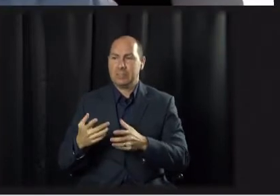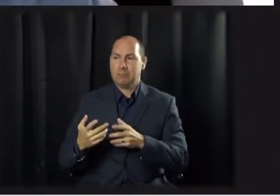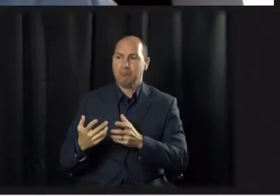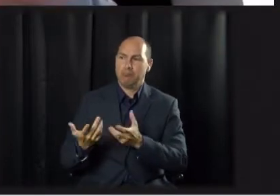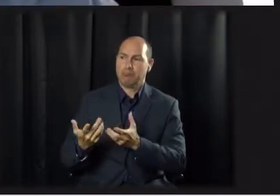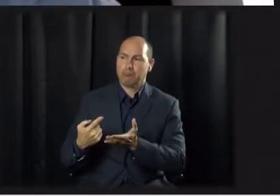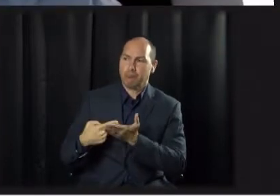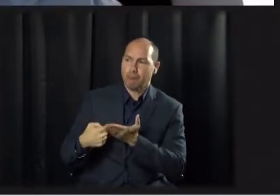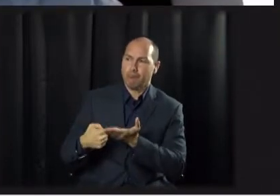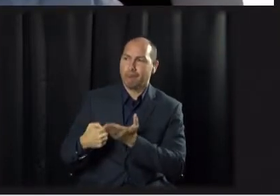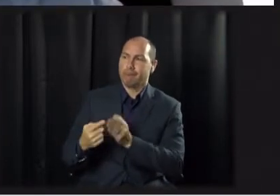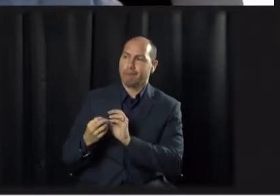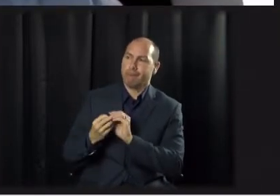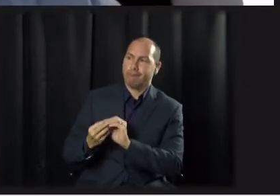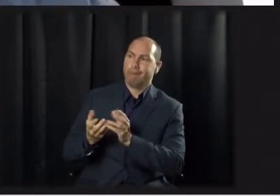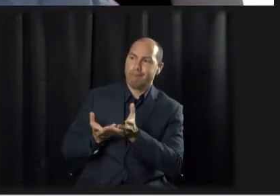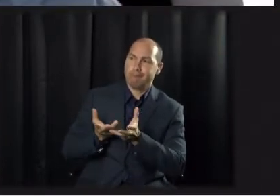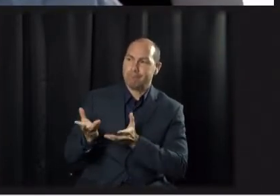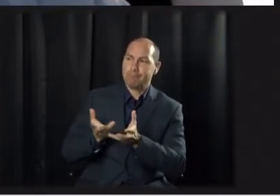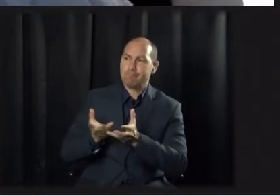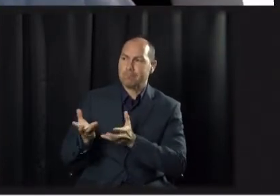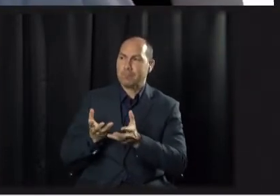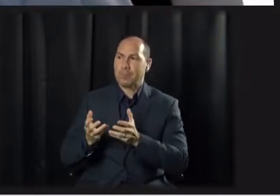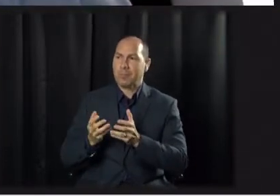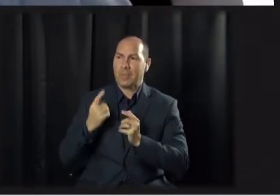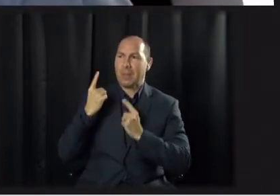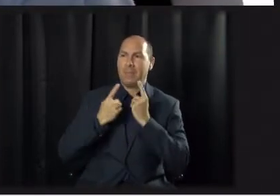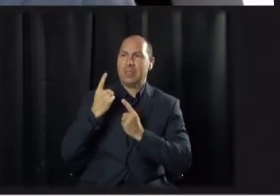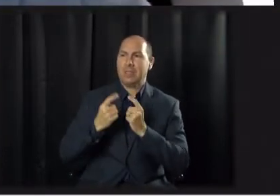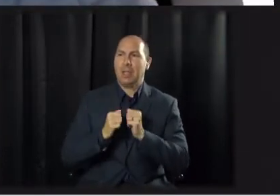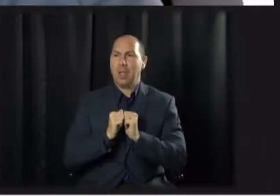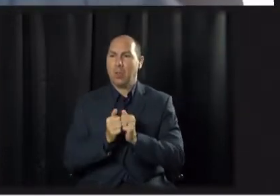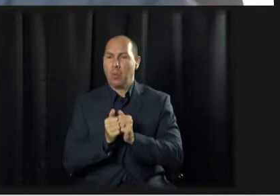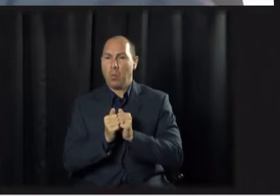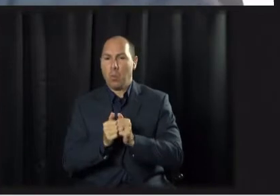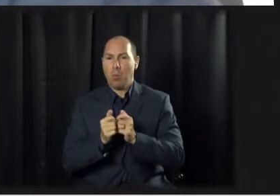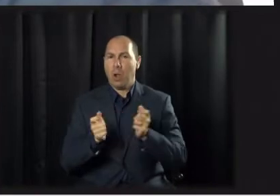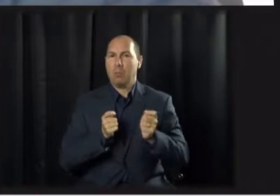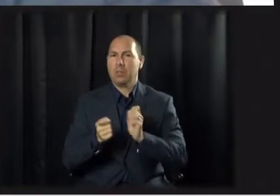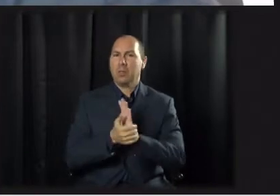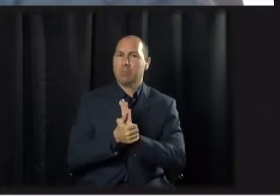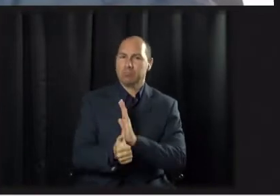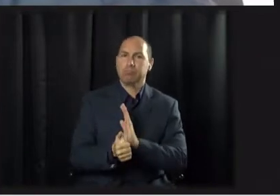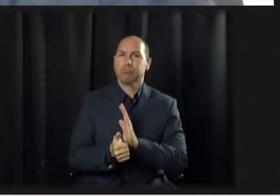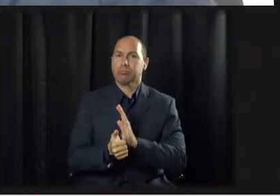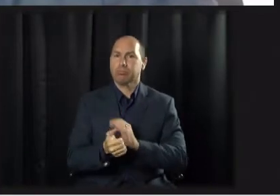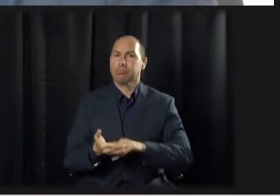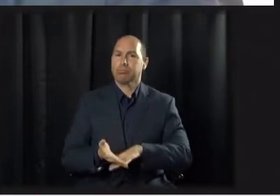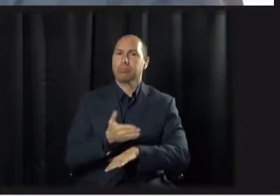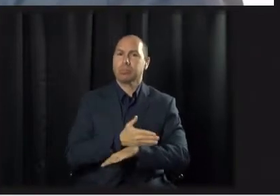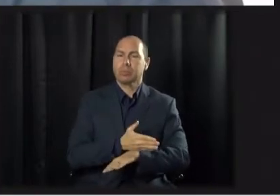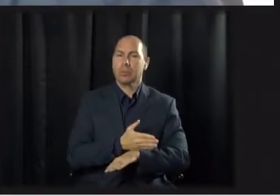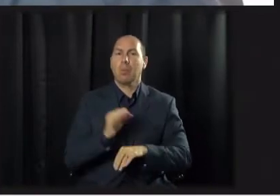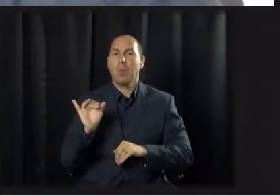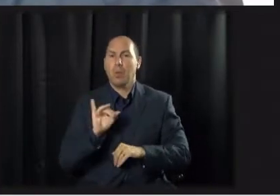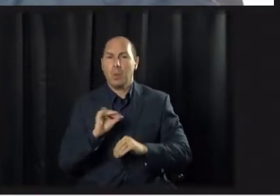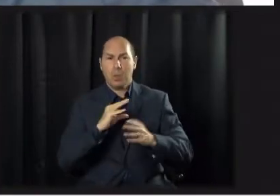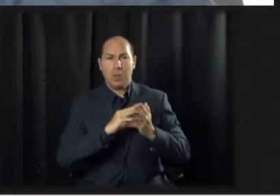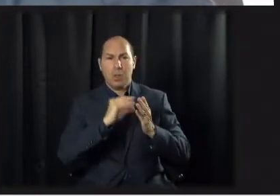conversations in terms of looking at efficiencies and effectiveness in really supporting the